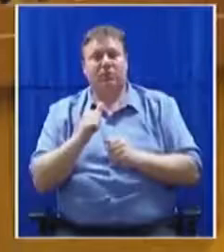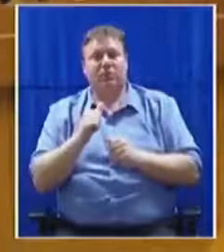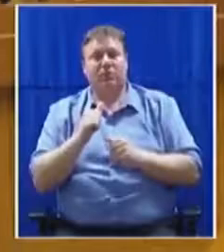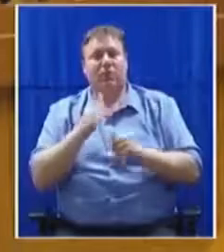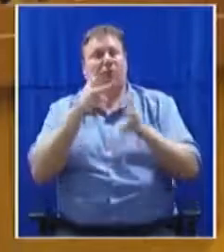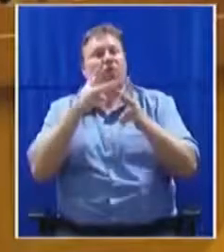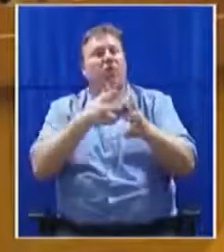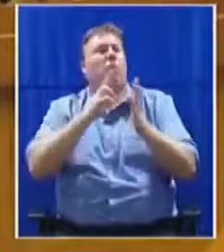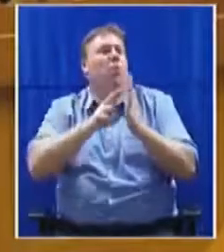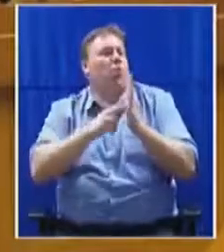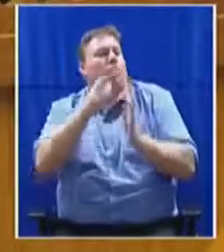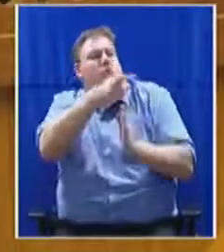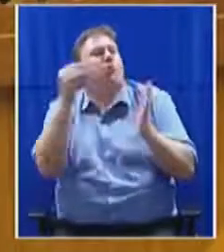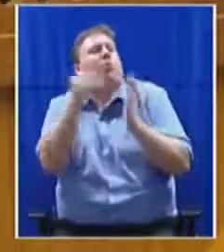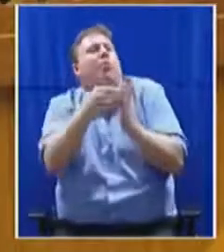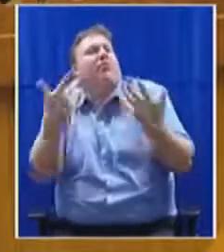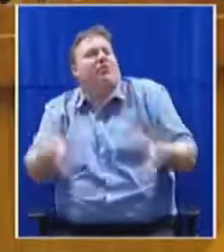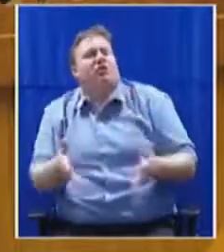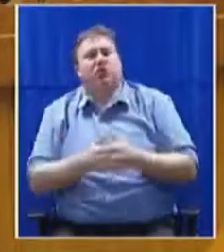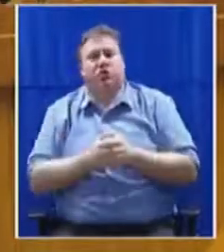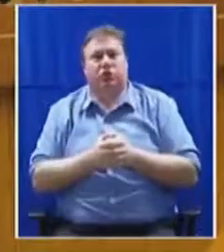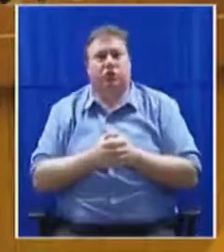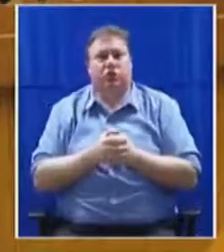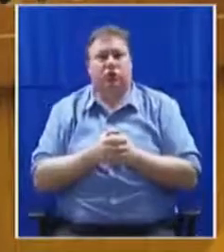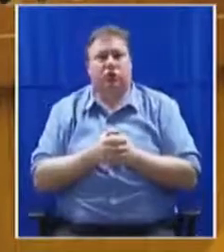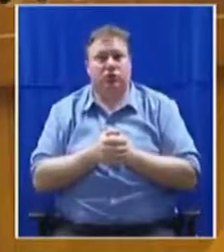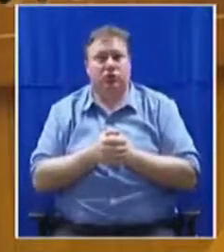by this House. So I'm asking,